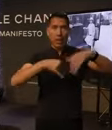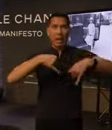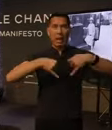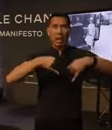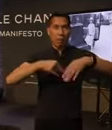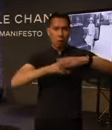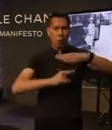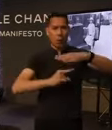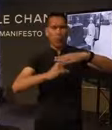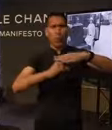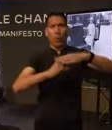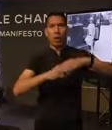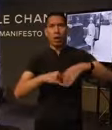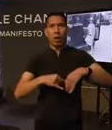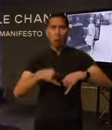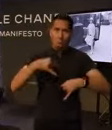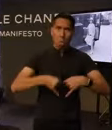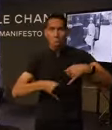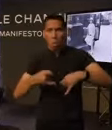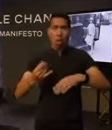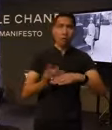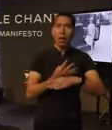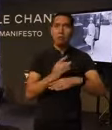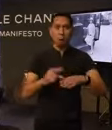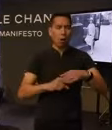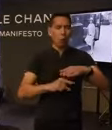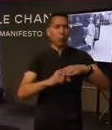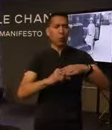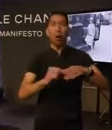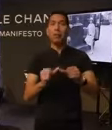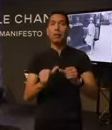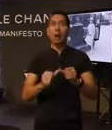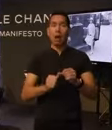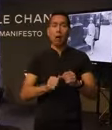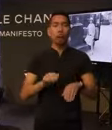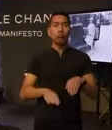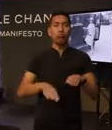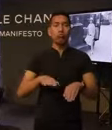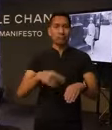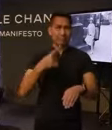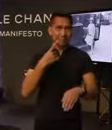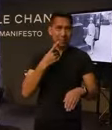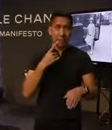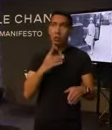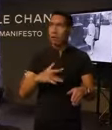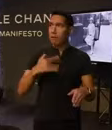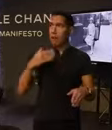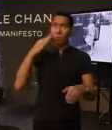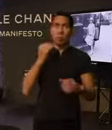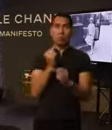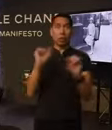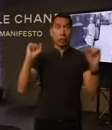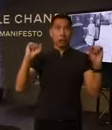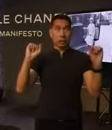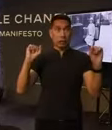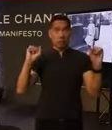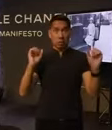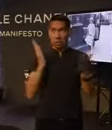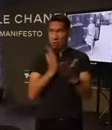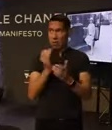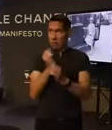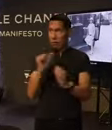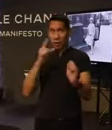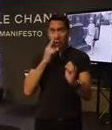grass. It's very wearable. And so that as well is liberatory, really. It's allowing that freedom